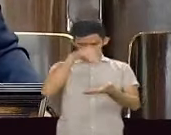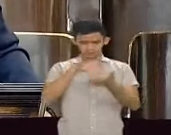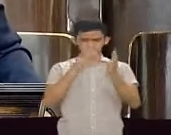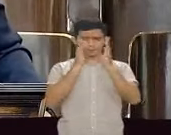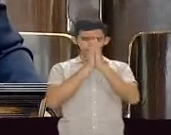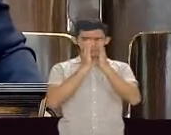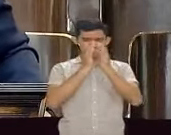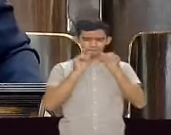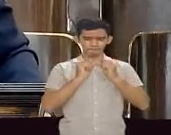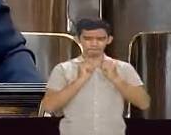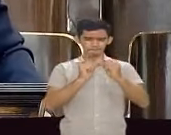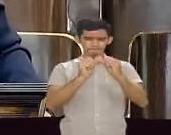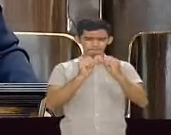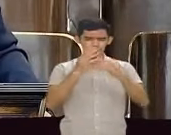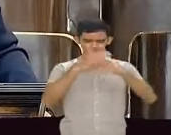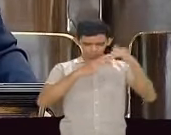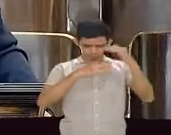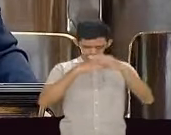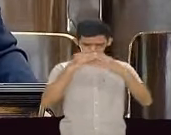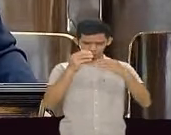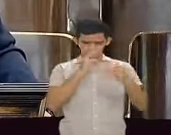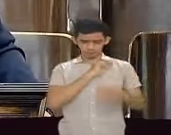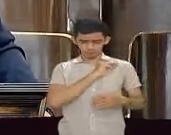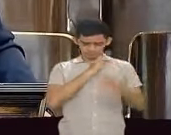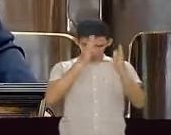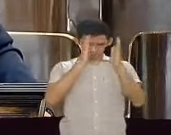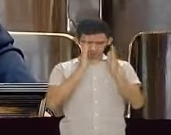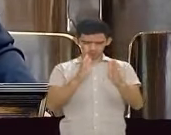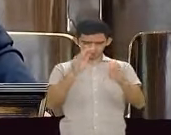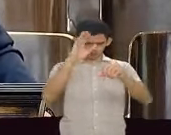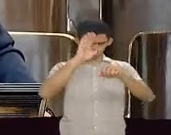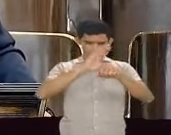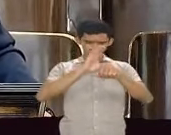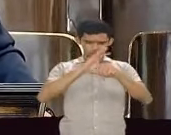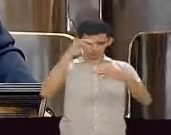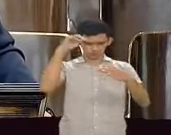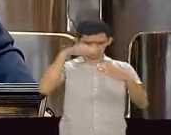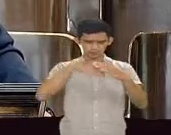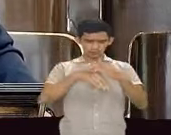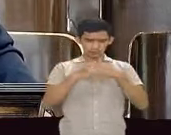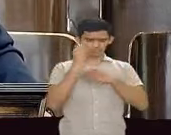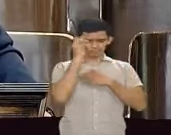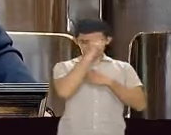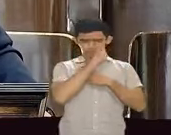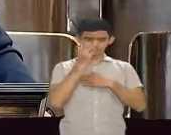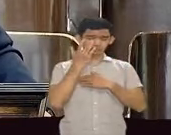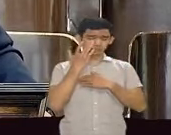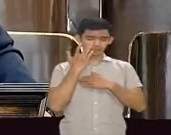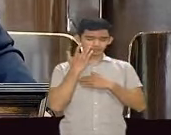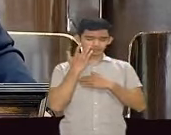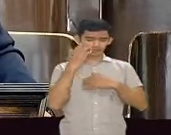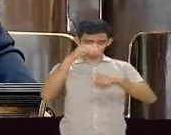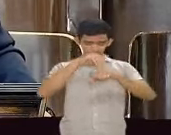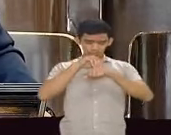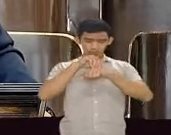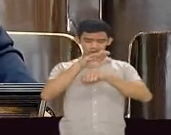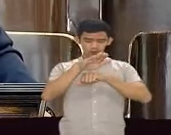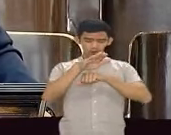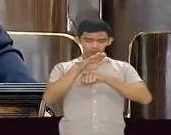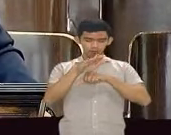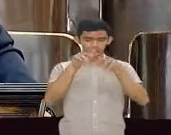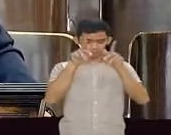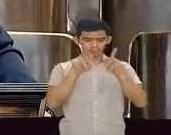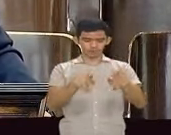that you will continue to comfort the Mukendi family and the church over there, the brethren. And I pray that you will, O Lord, send forth